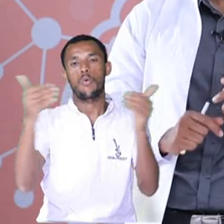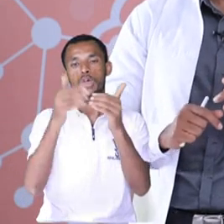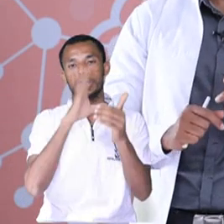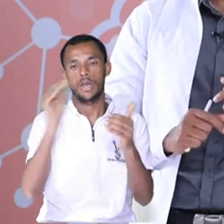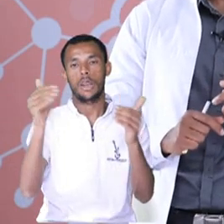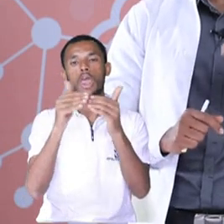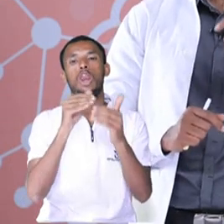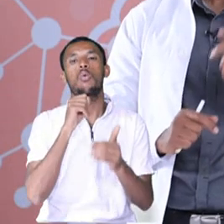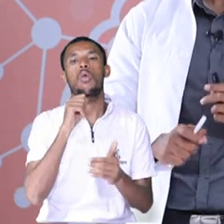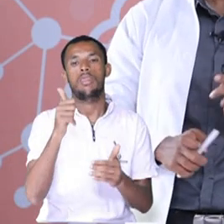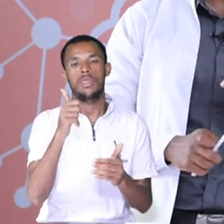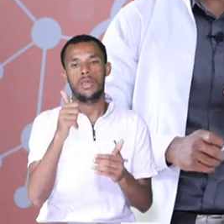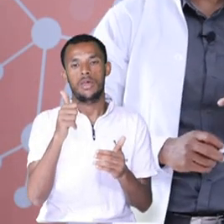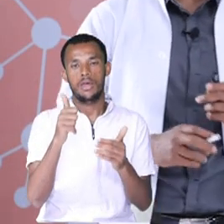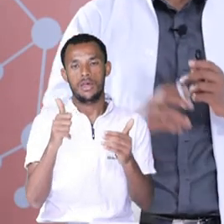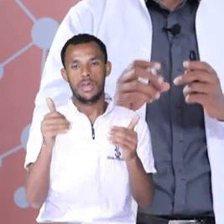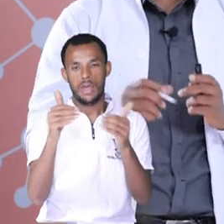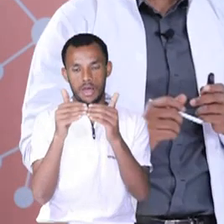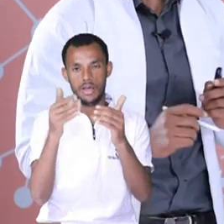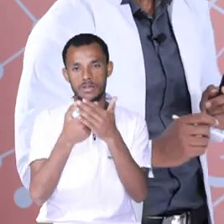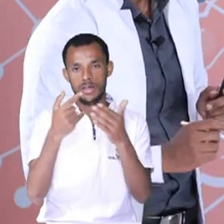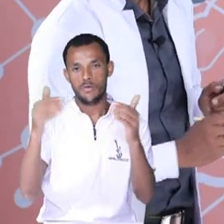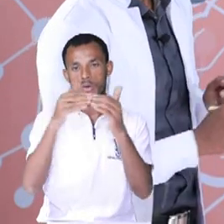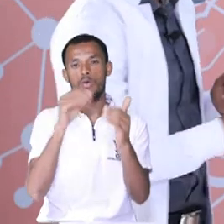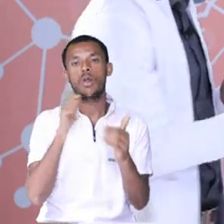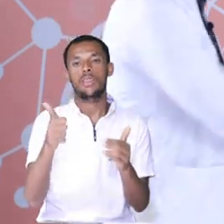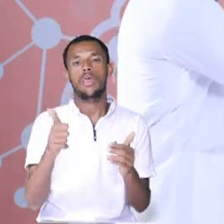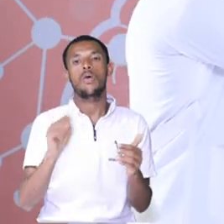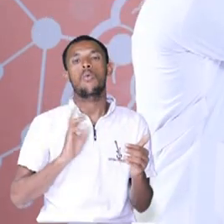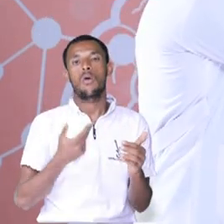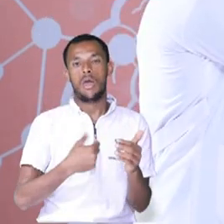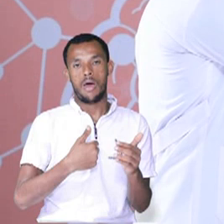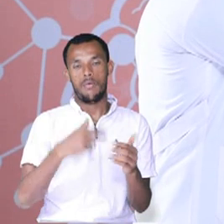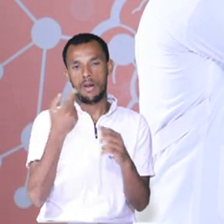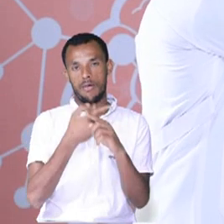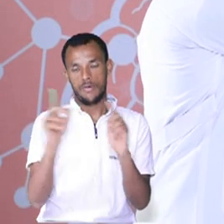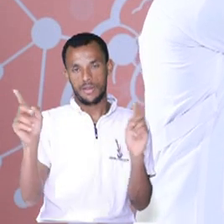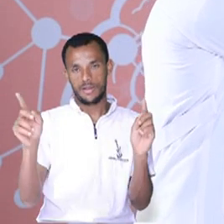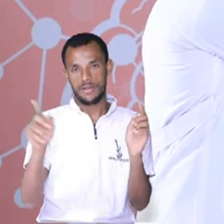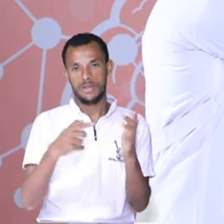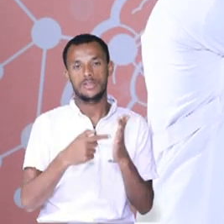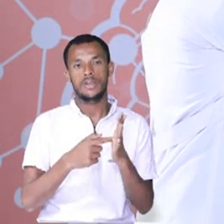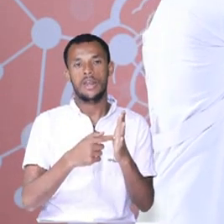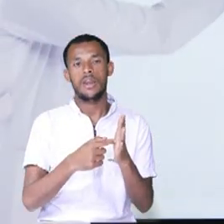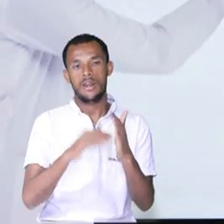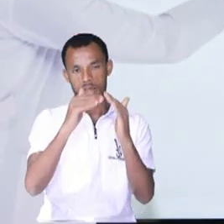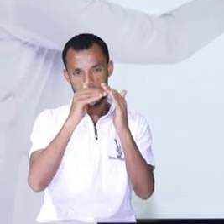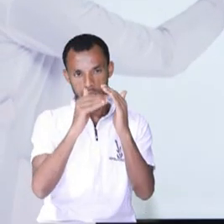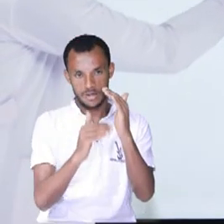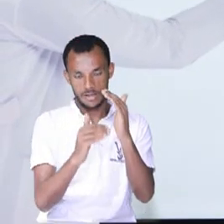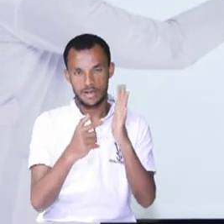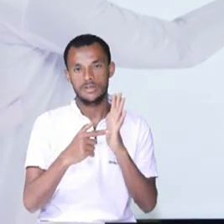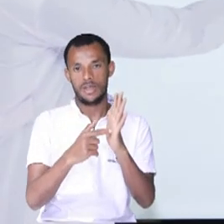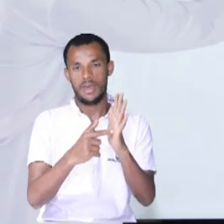and inequality. In the case of inequality, we have different sign. That means less than, greater than,